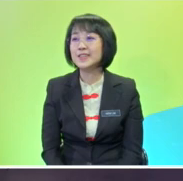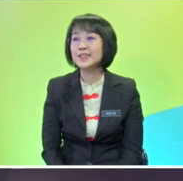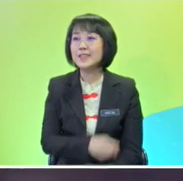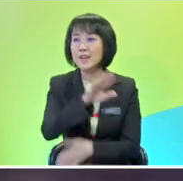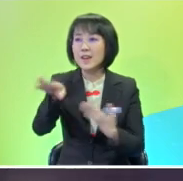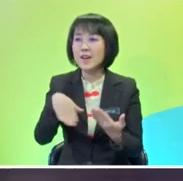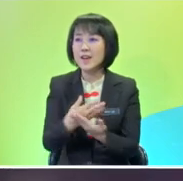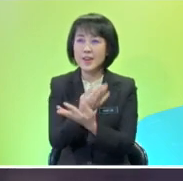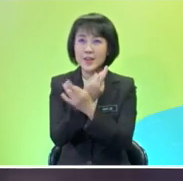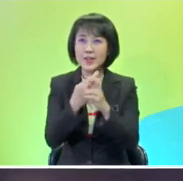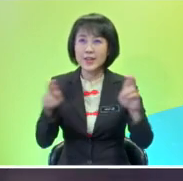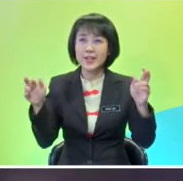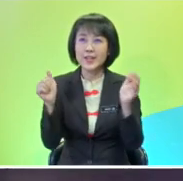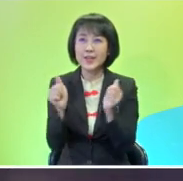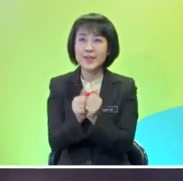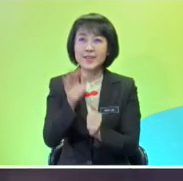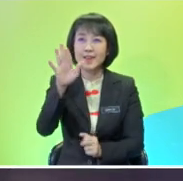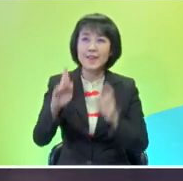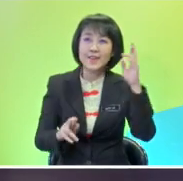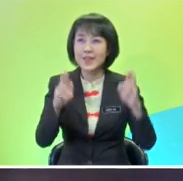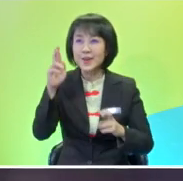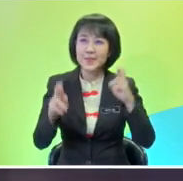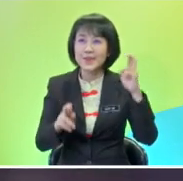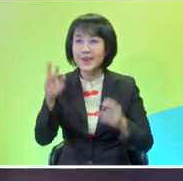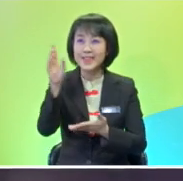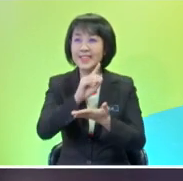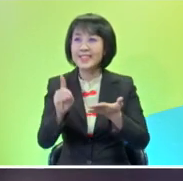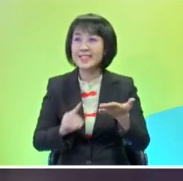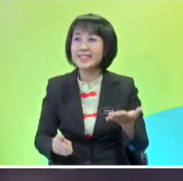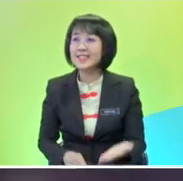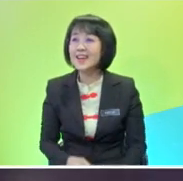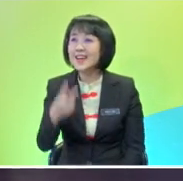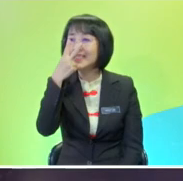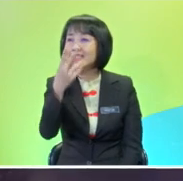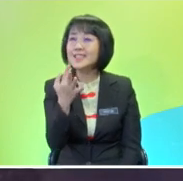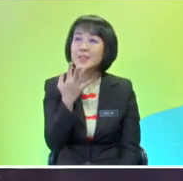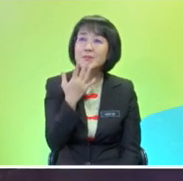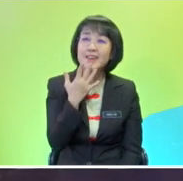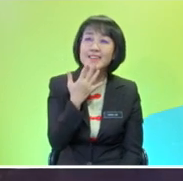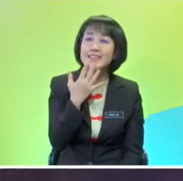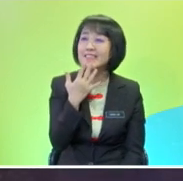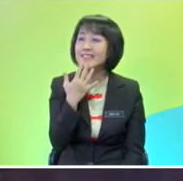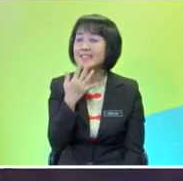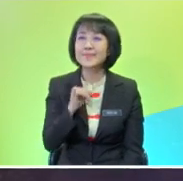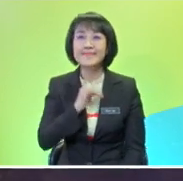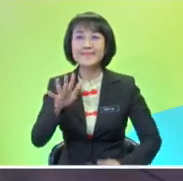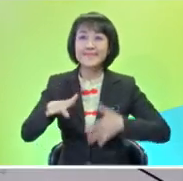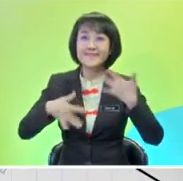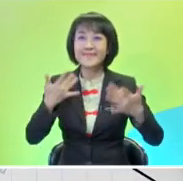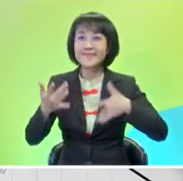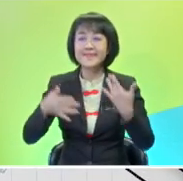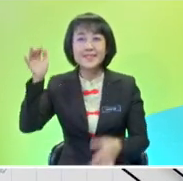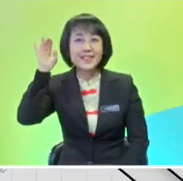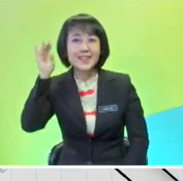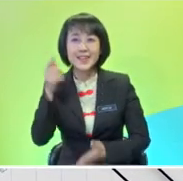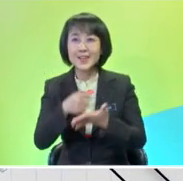robot designs? Are you drawing your robot? Yes. I see some colors going on. Okay. I'm excited to hear what your